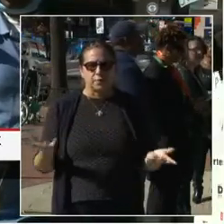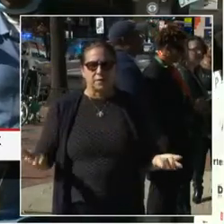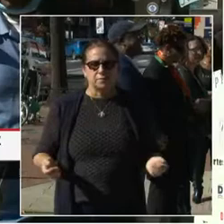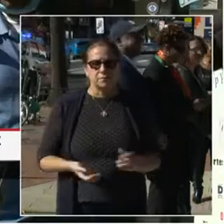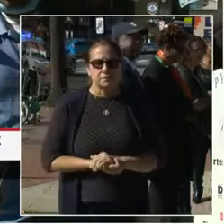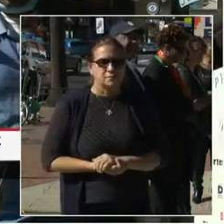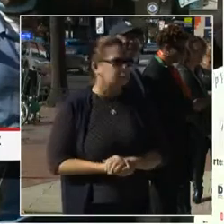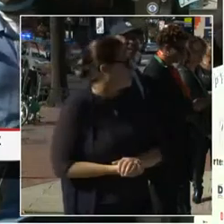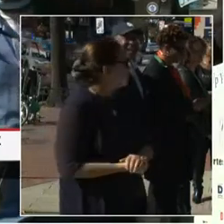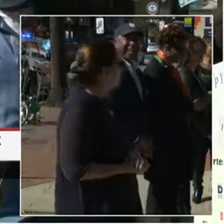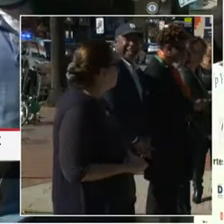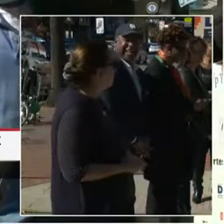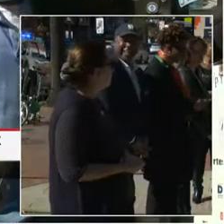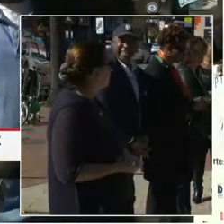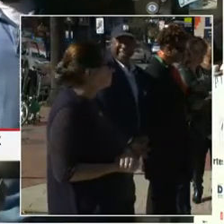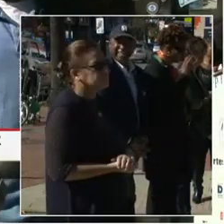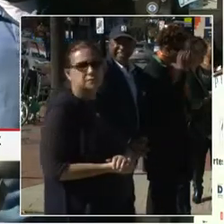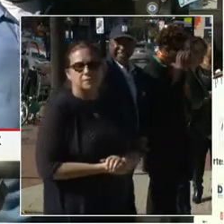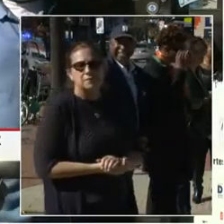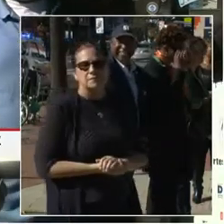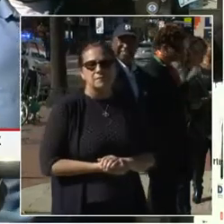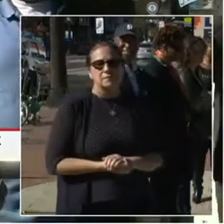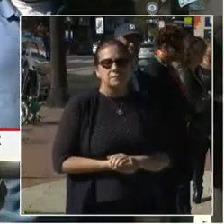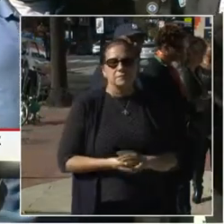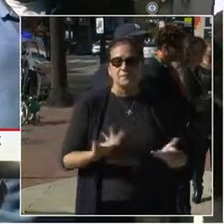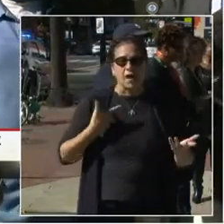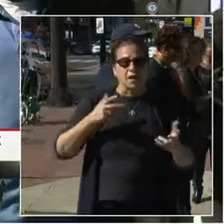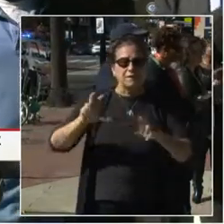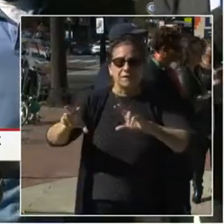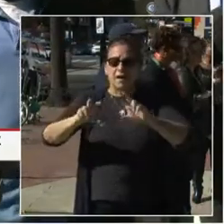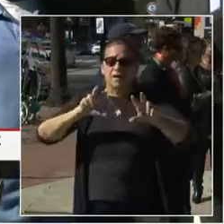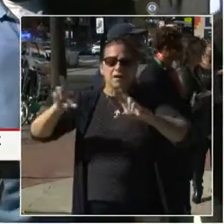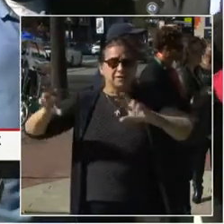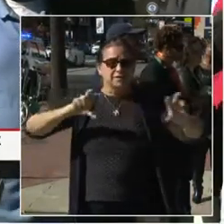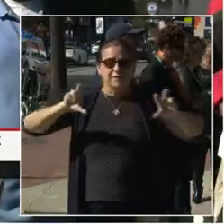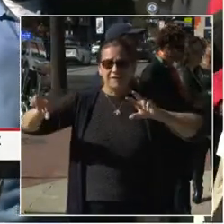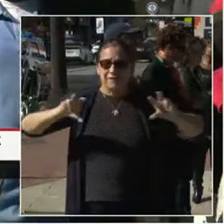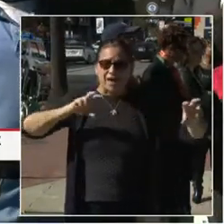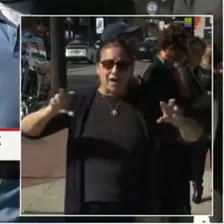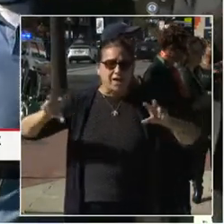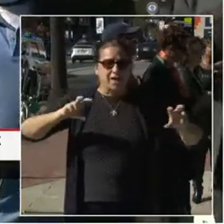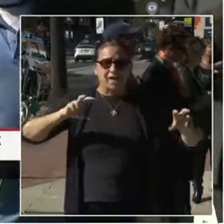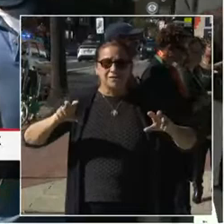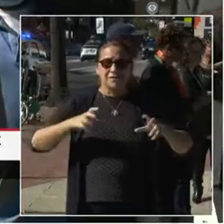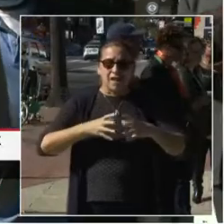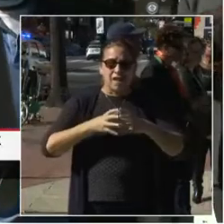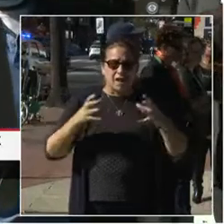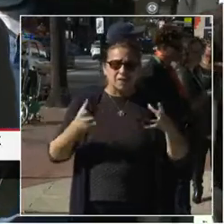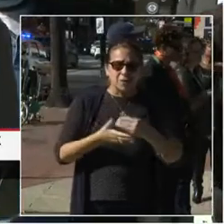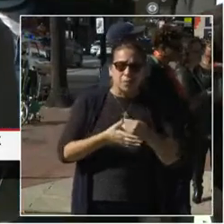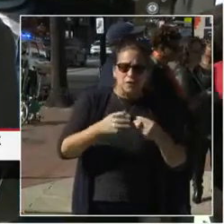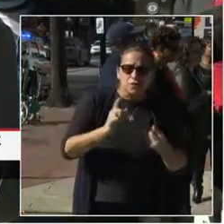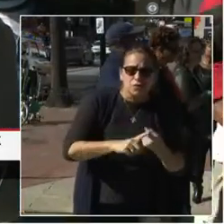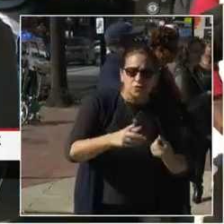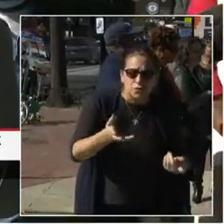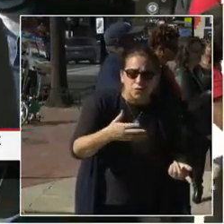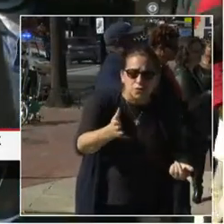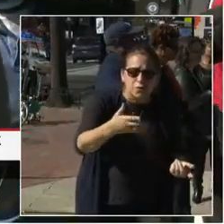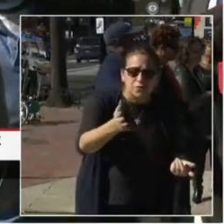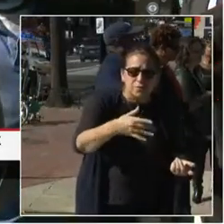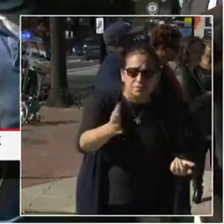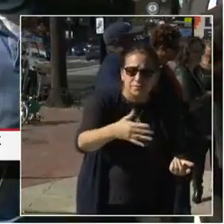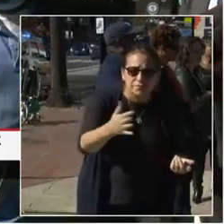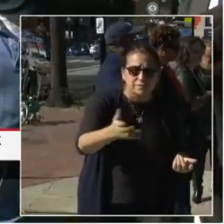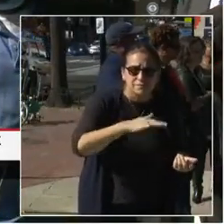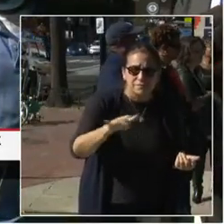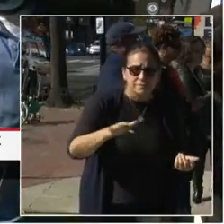the years. Oh, man. Highland Cafe to open in Penn Branch, and the MLK